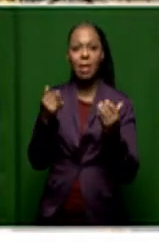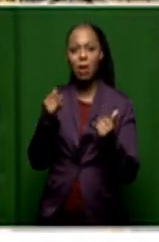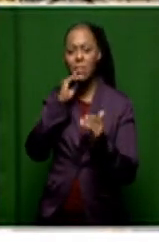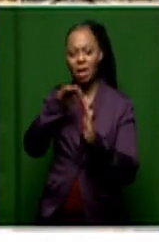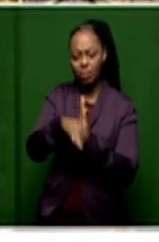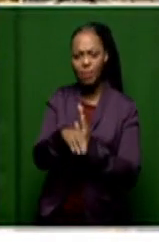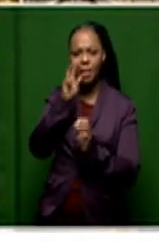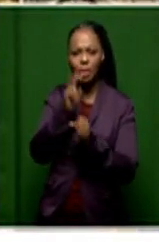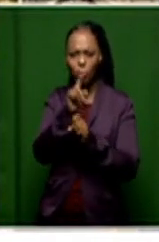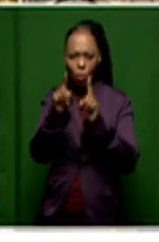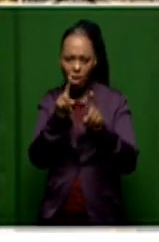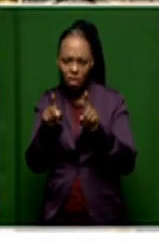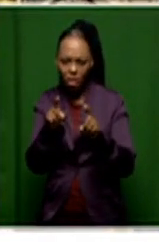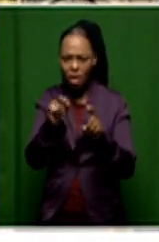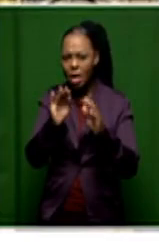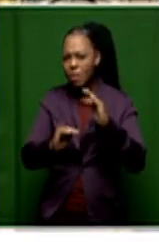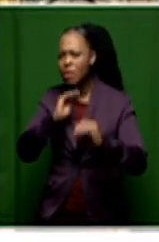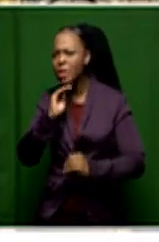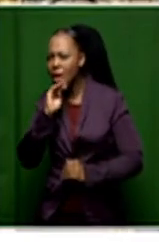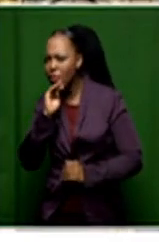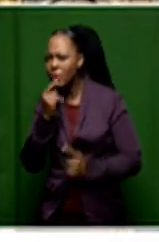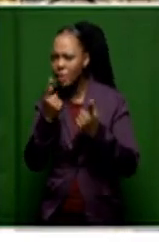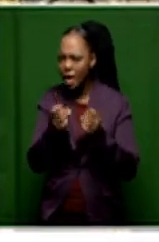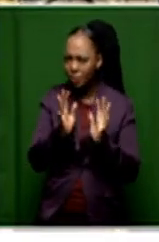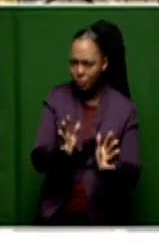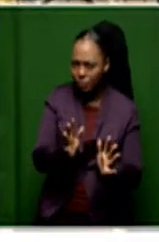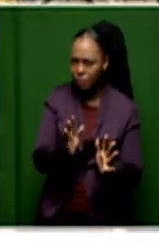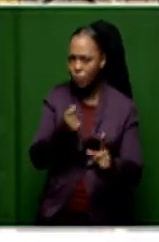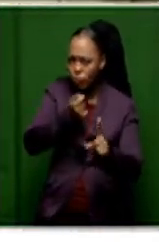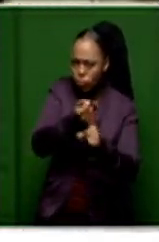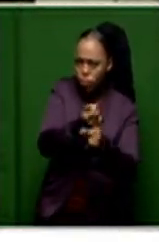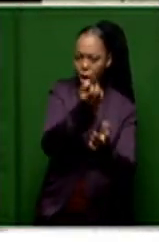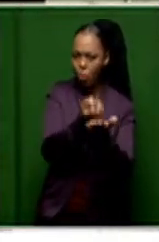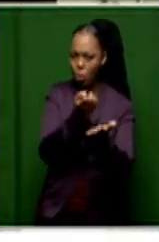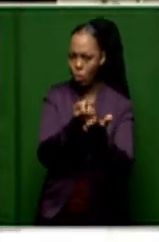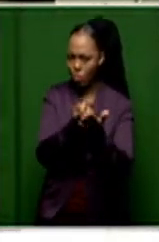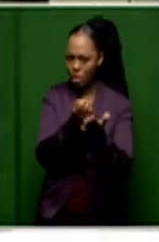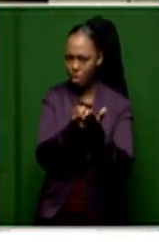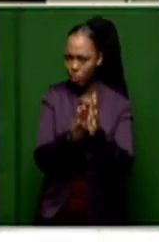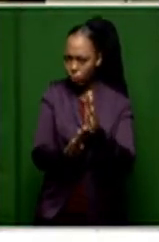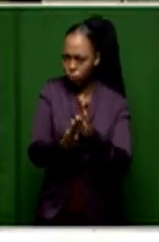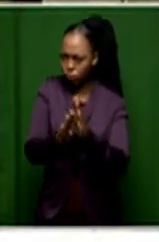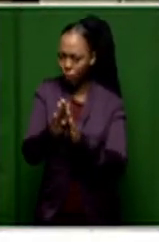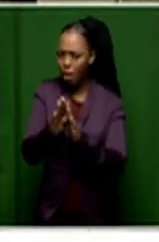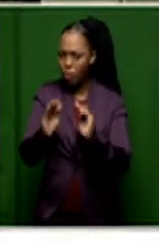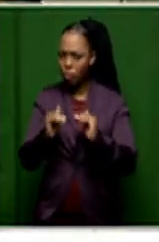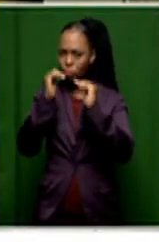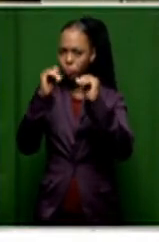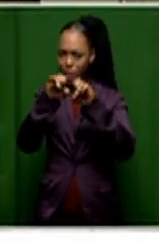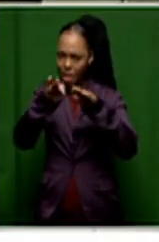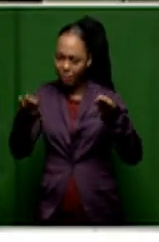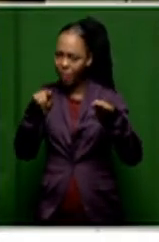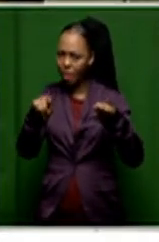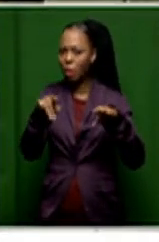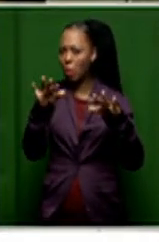start questioning whether we've done enough to see our economic growth restored to levels way in excess of